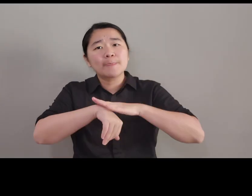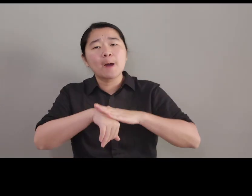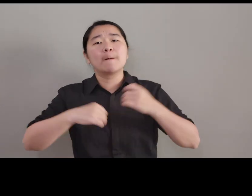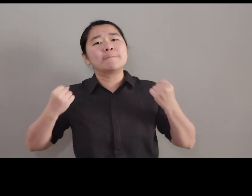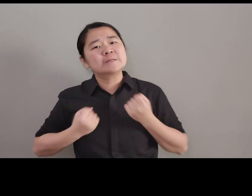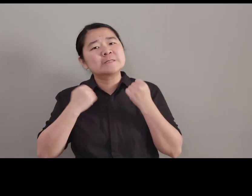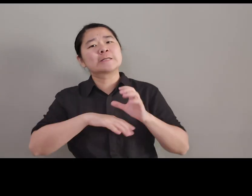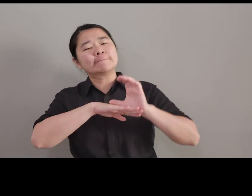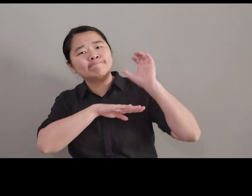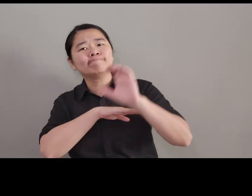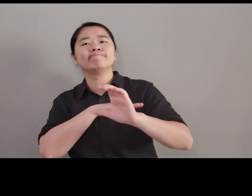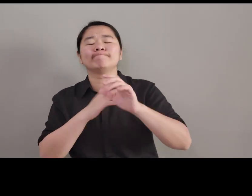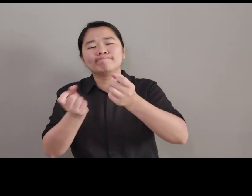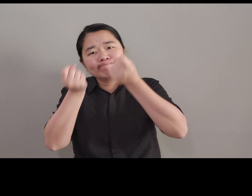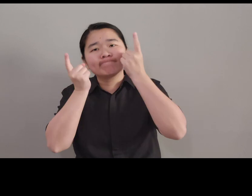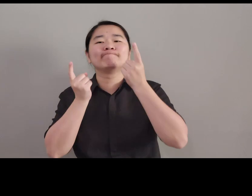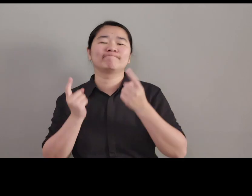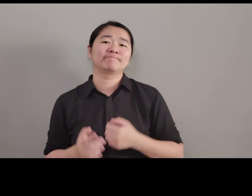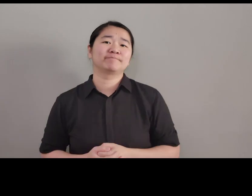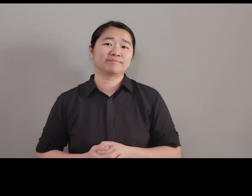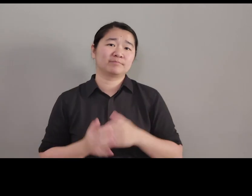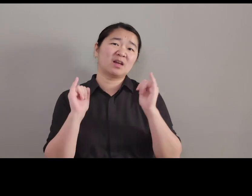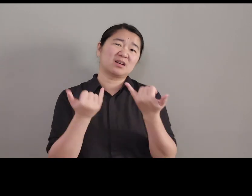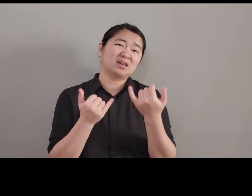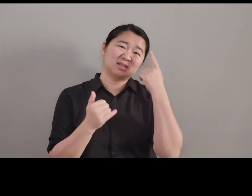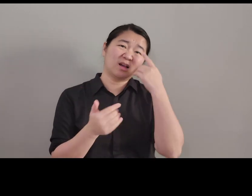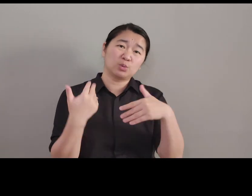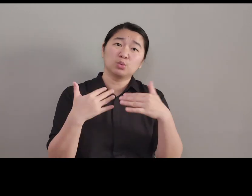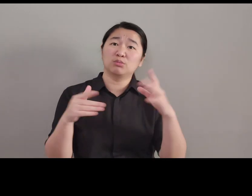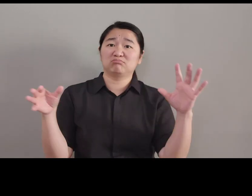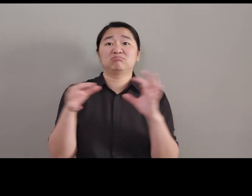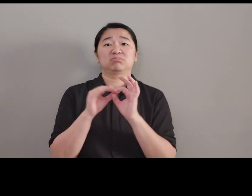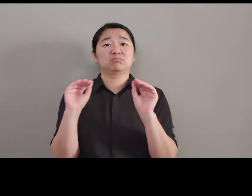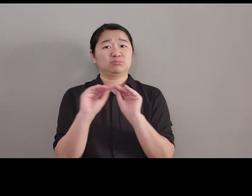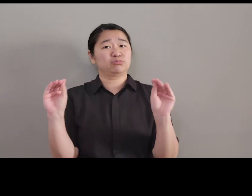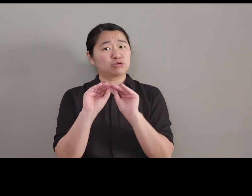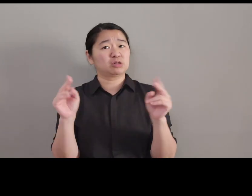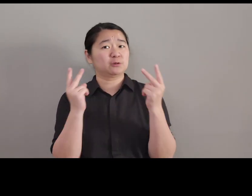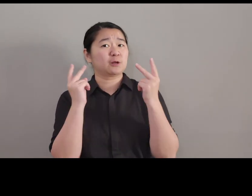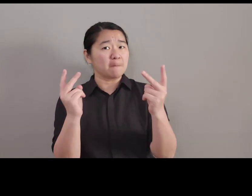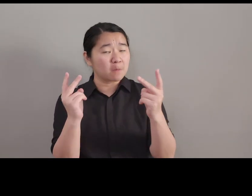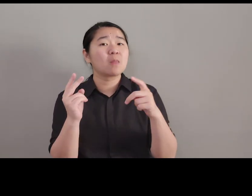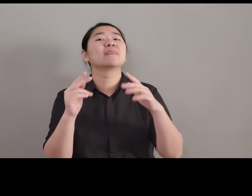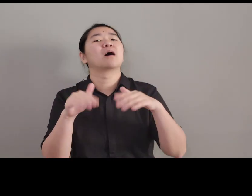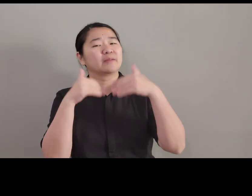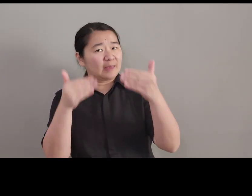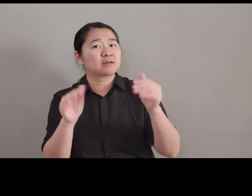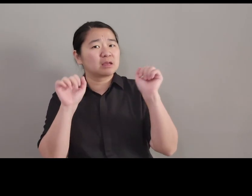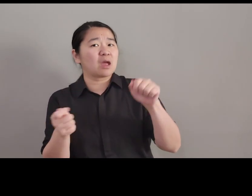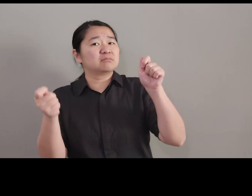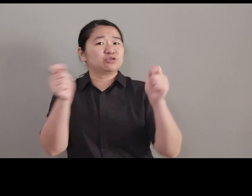and for all of us, kind of changing society. We also got a comment or question around that. That's kind